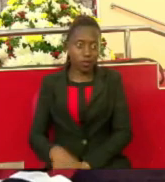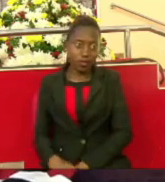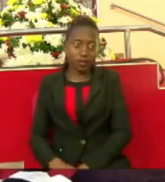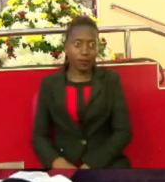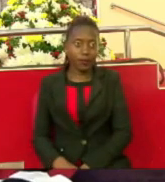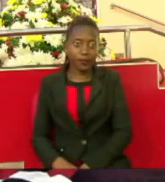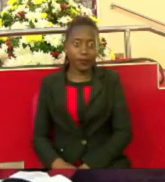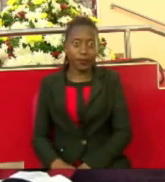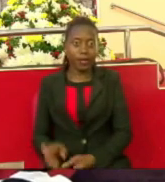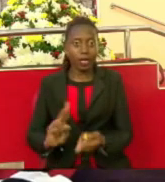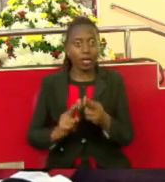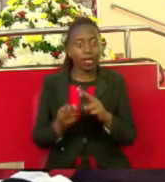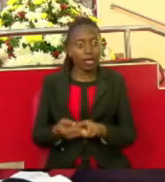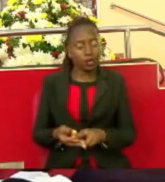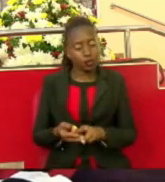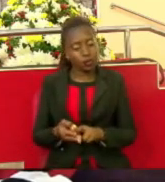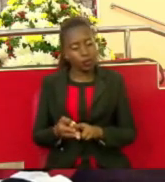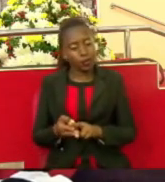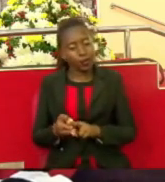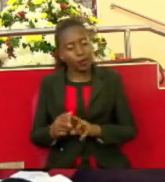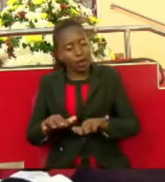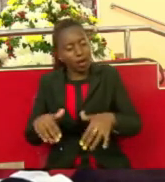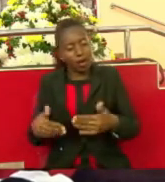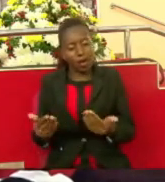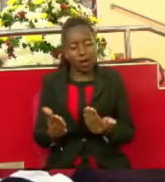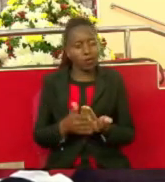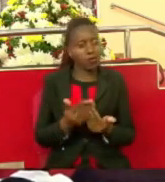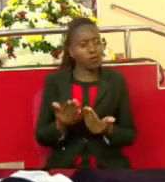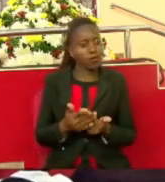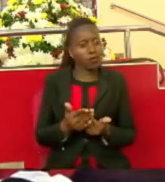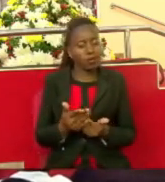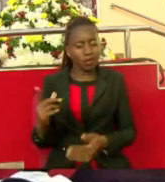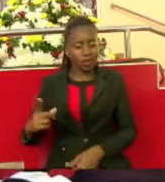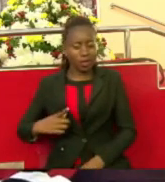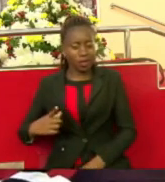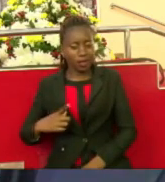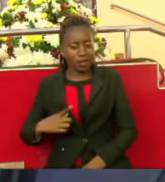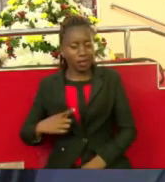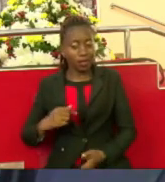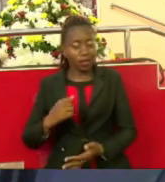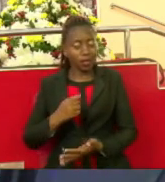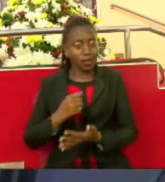The relationships, the way you treat even that lady helping you in the house.